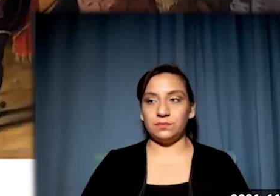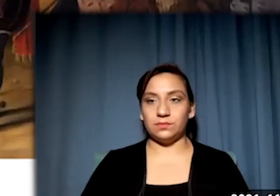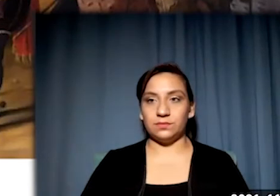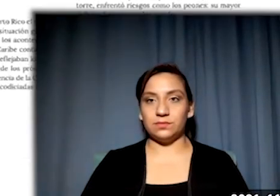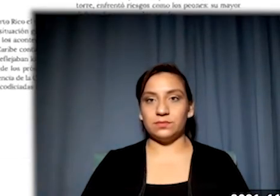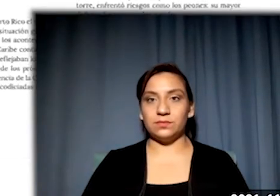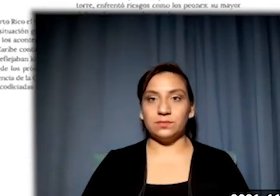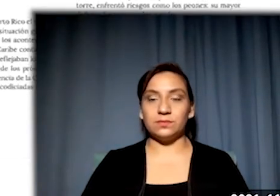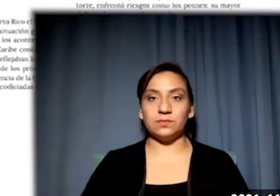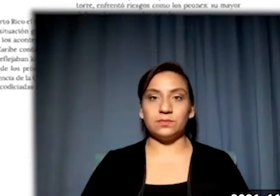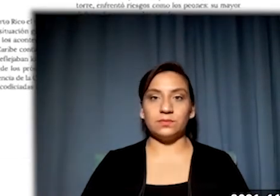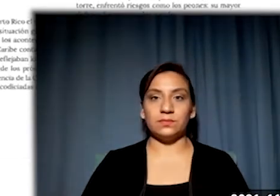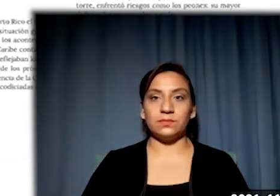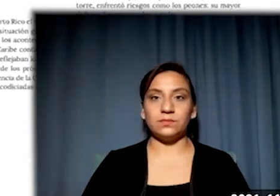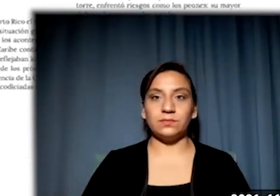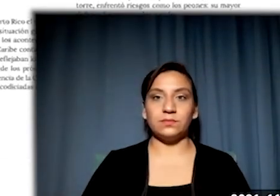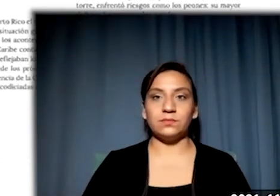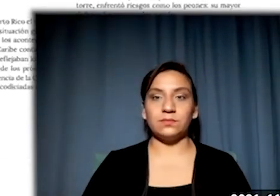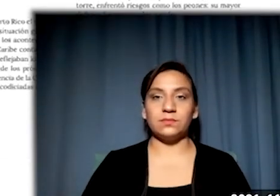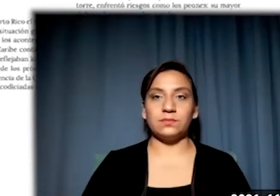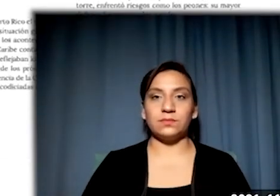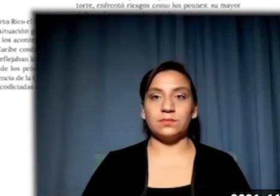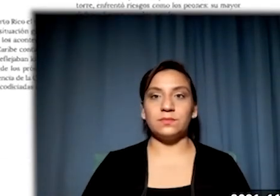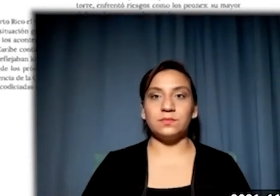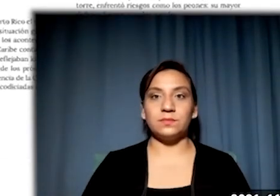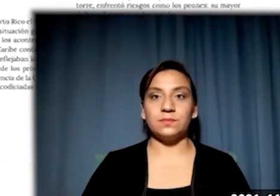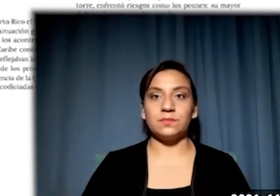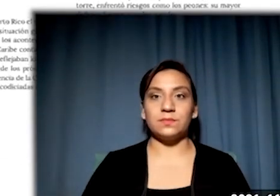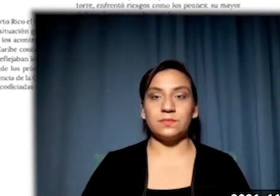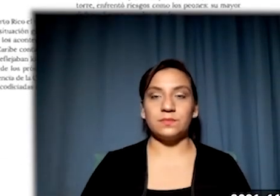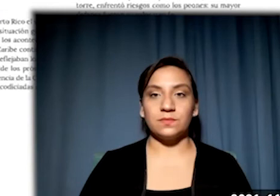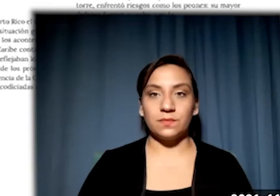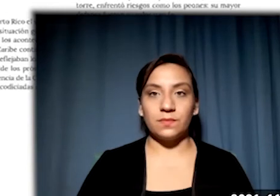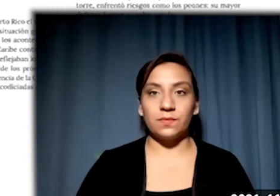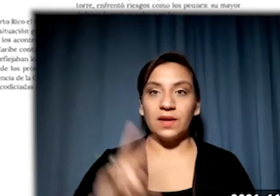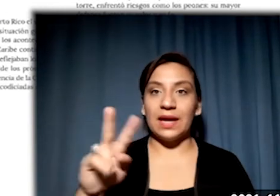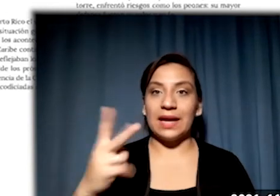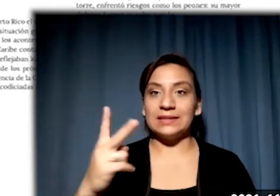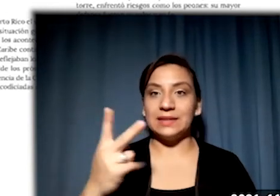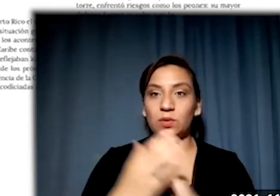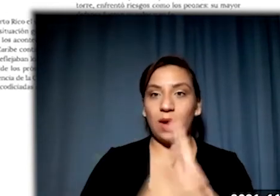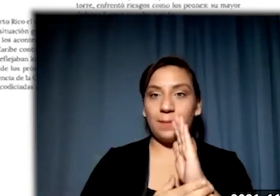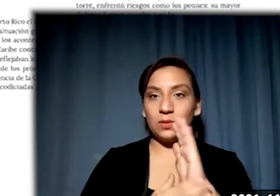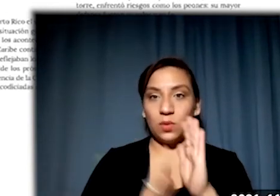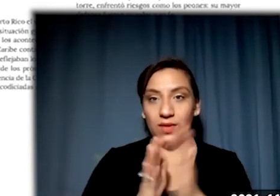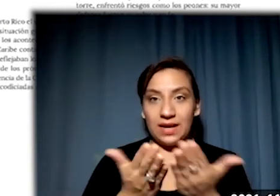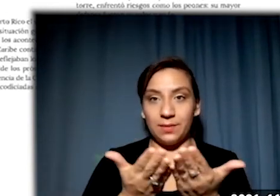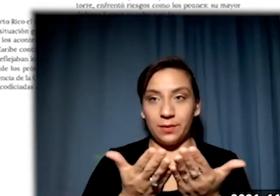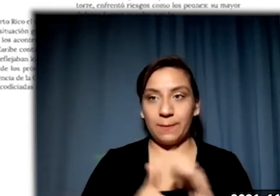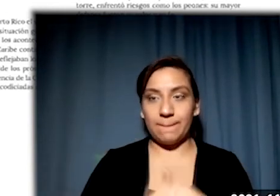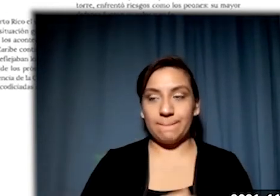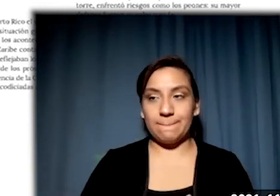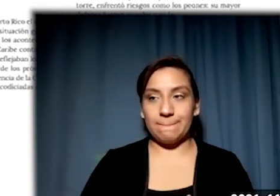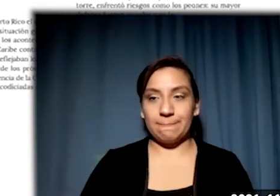until today. In the second chapter of the book, The Viceregal City Space and Image, San Juan in the Works of